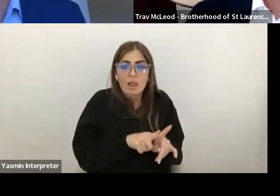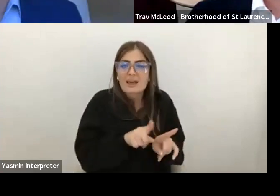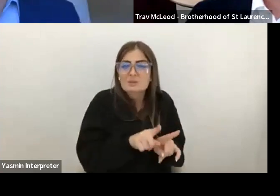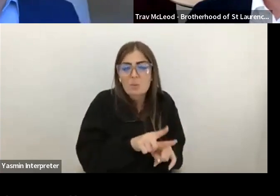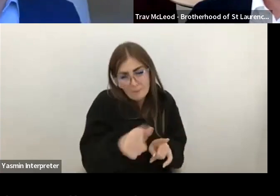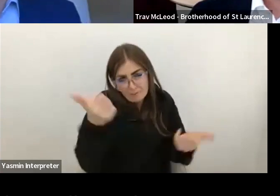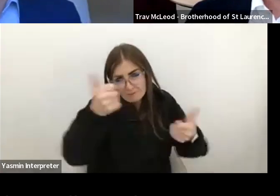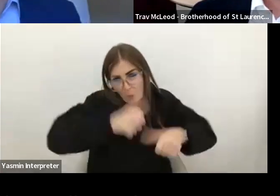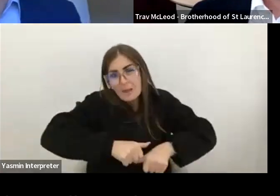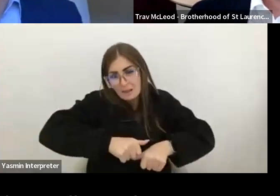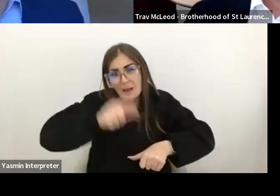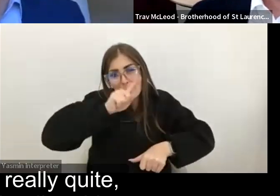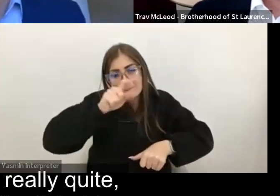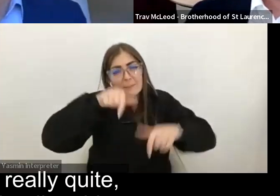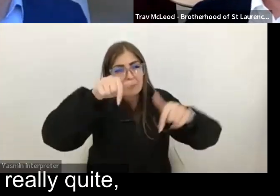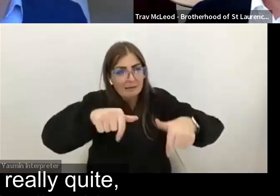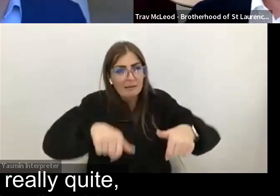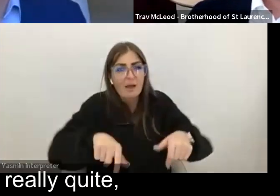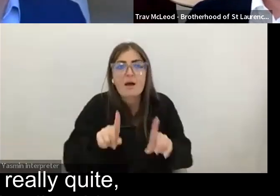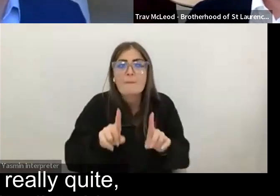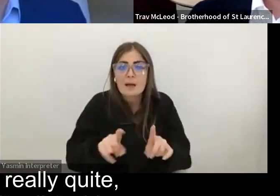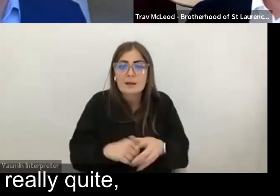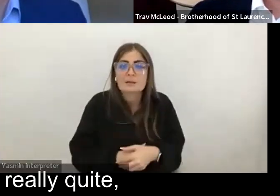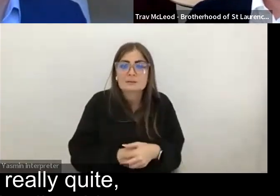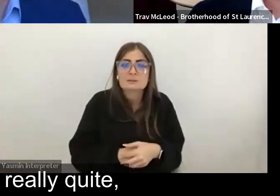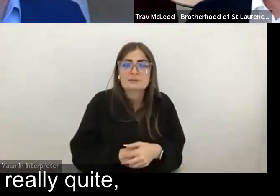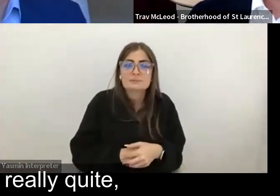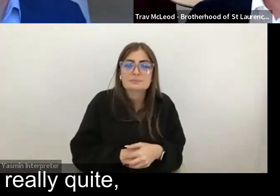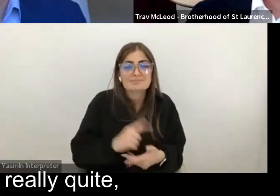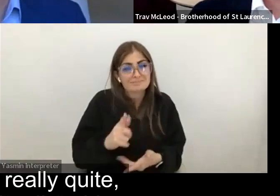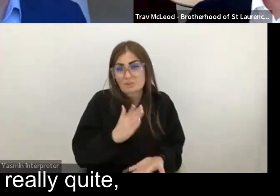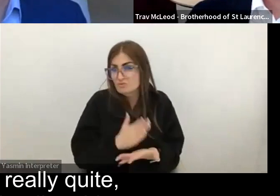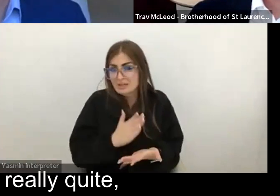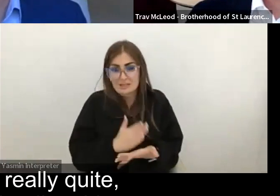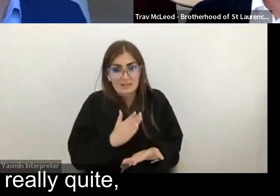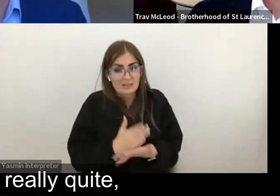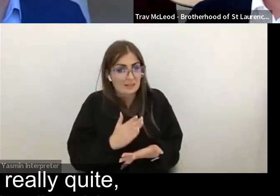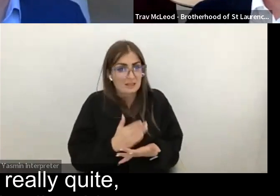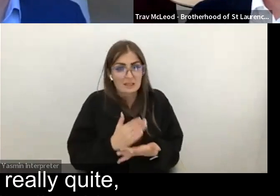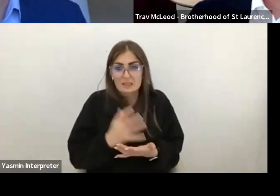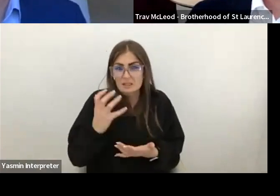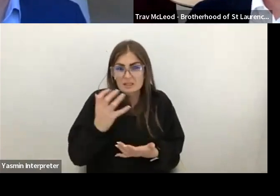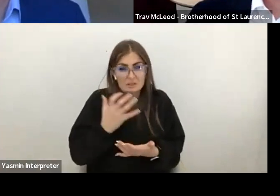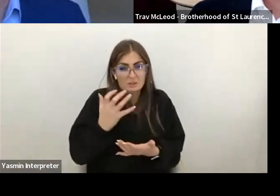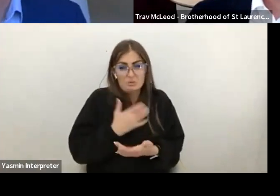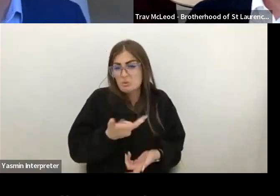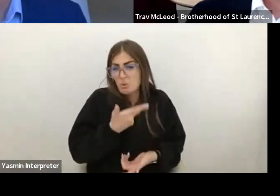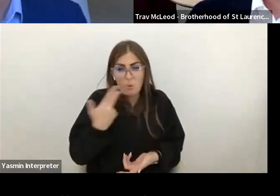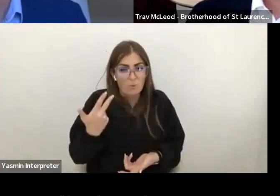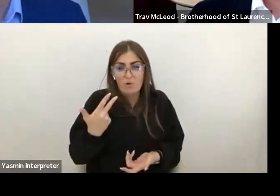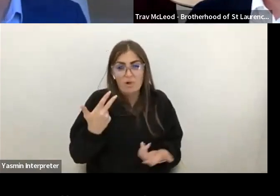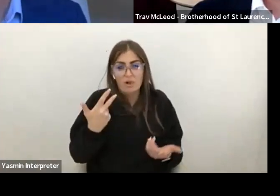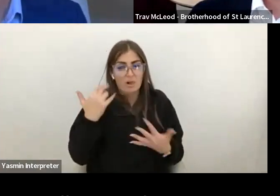many people in the audience here, but they are really it is really quite disturbing to think